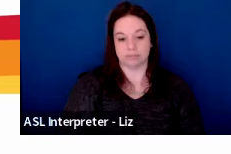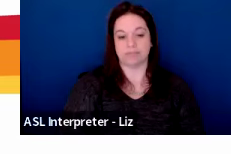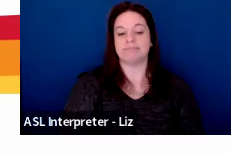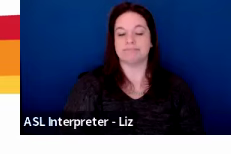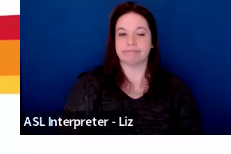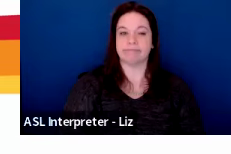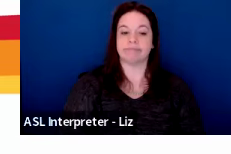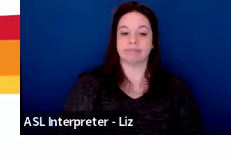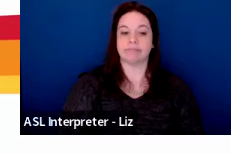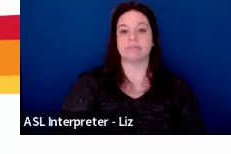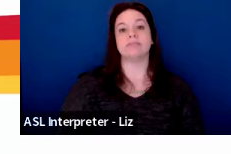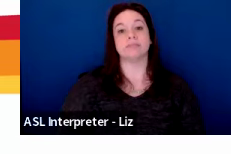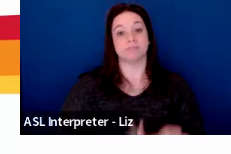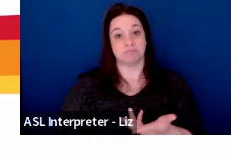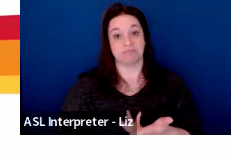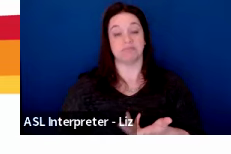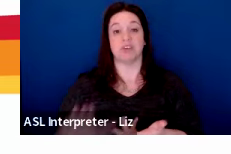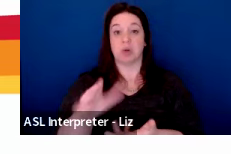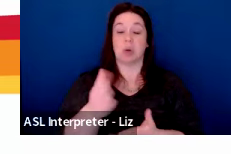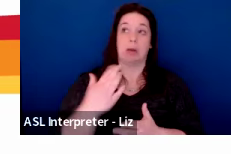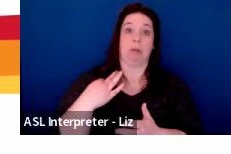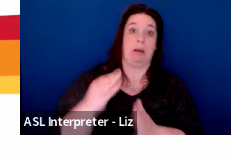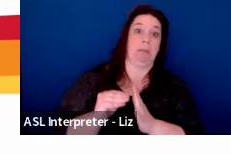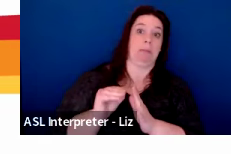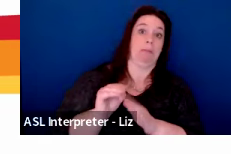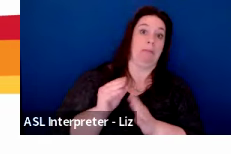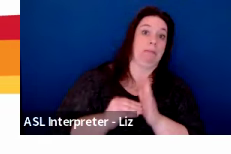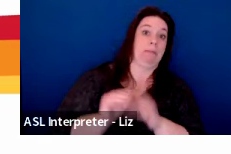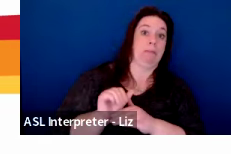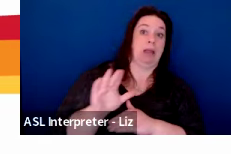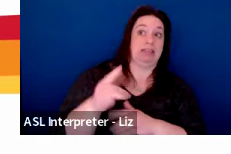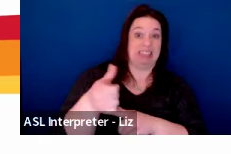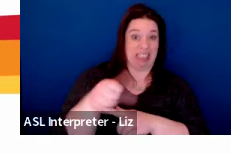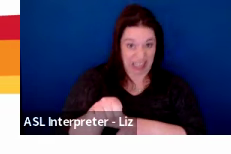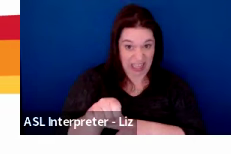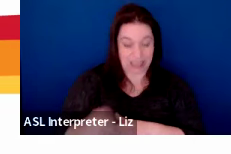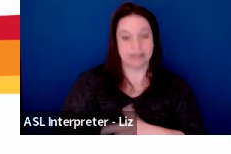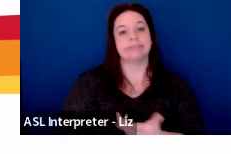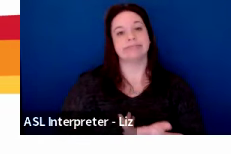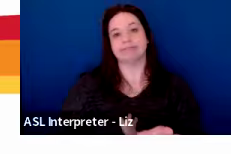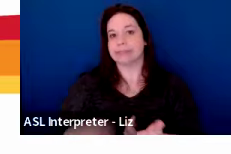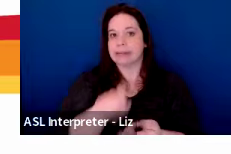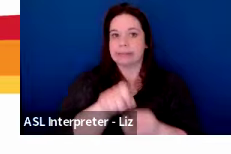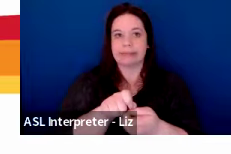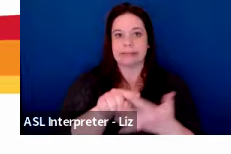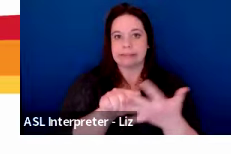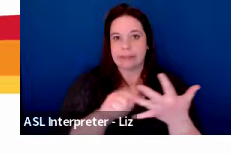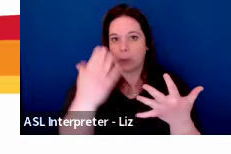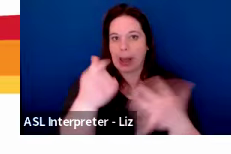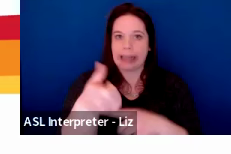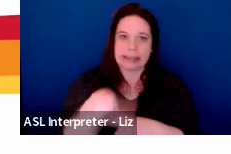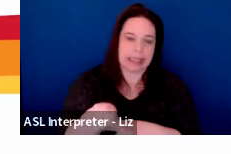We can discuss the guidelines that need to be followed.